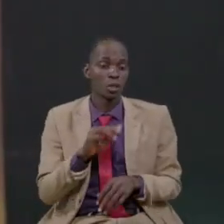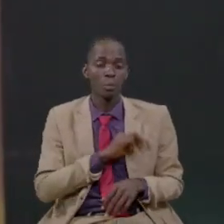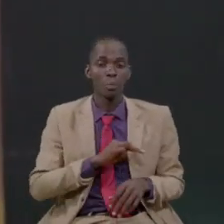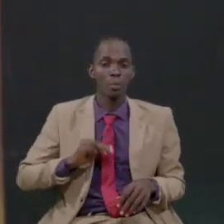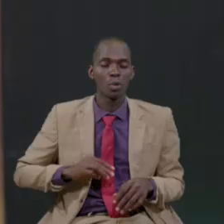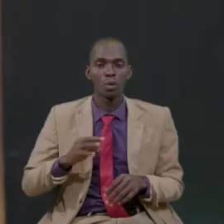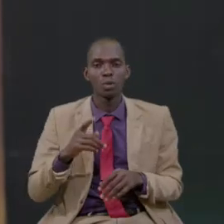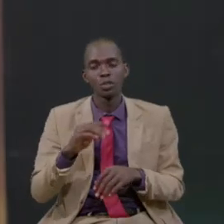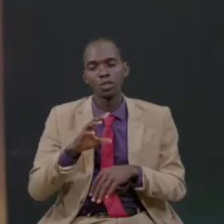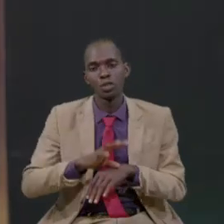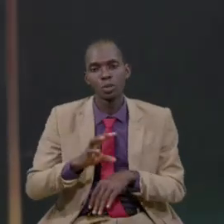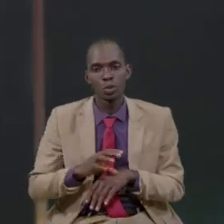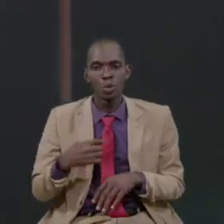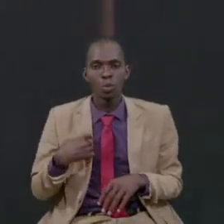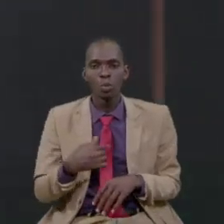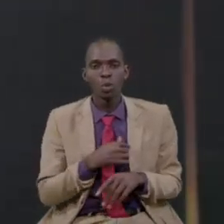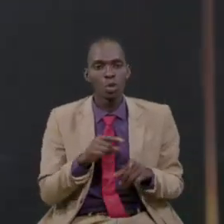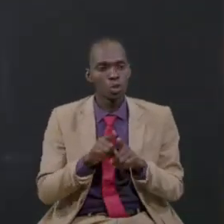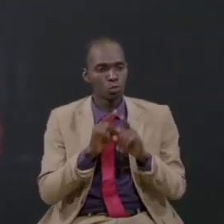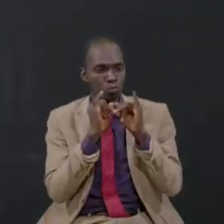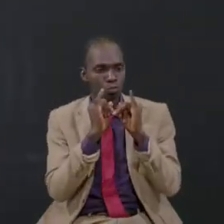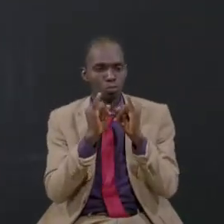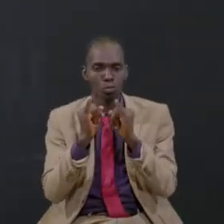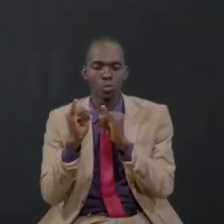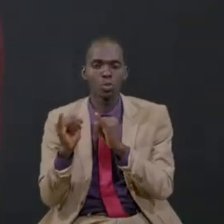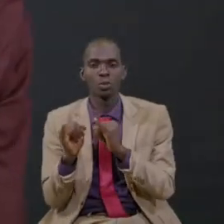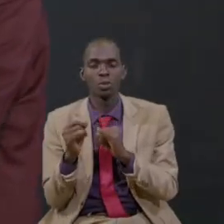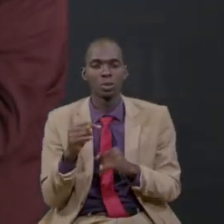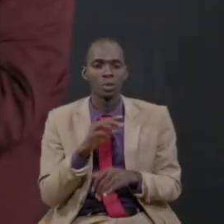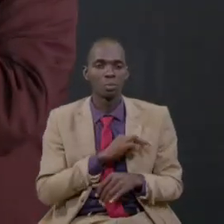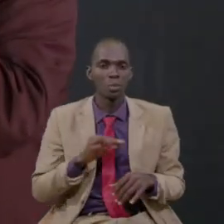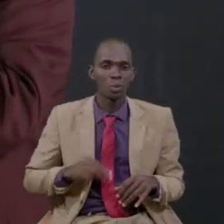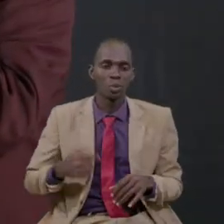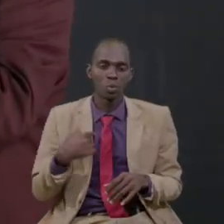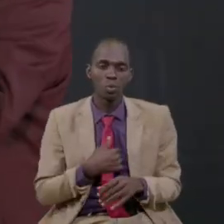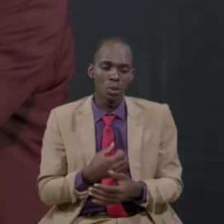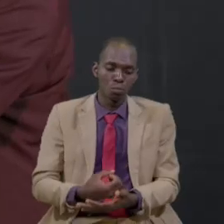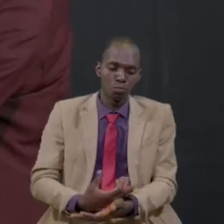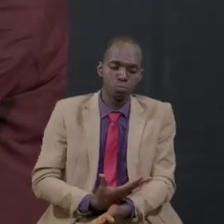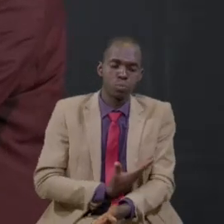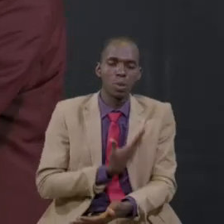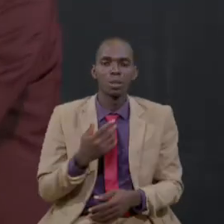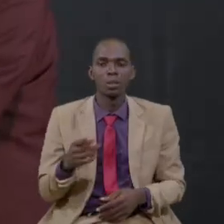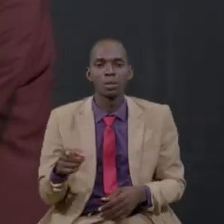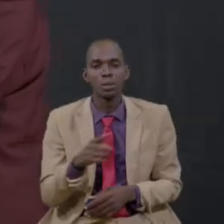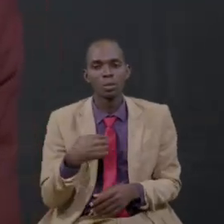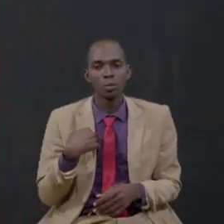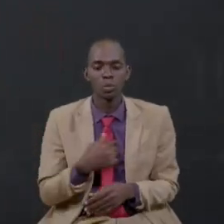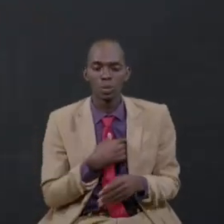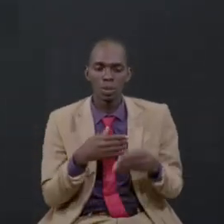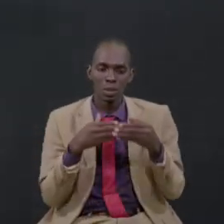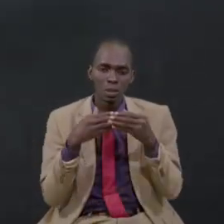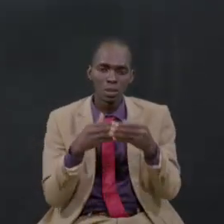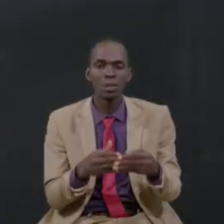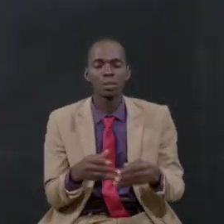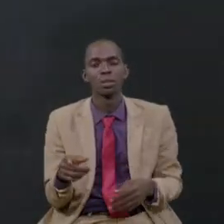also instruct them. We inspire them. We guide them and lead them